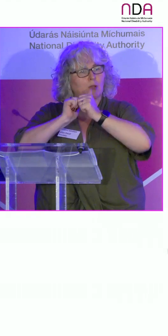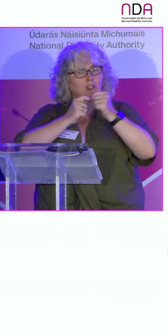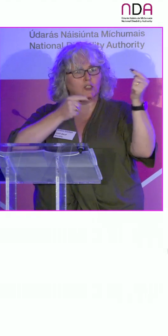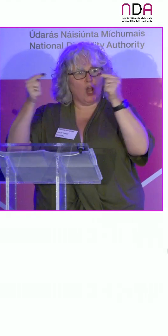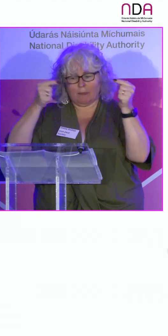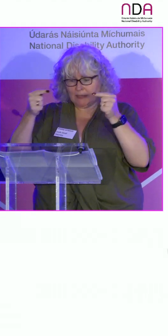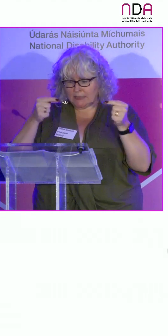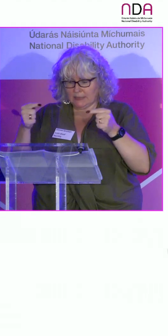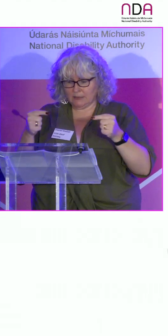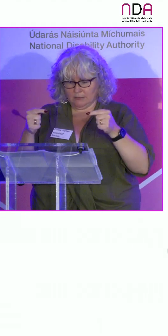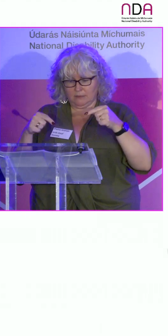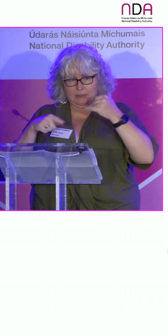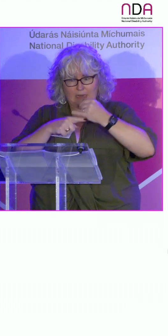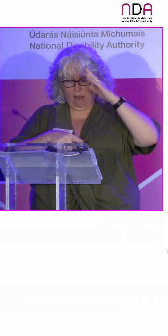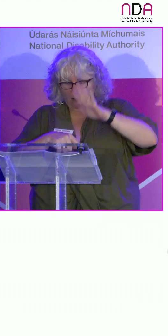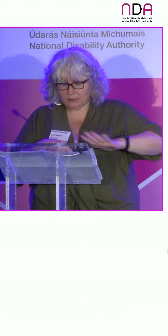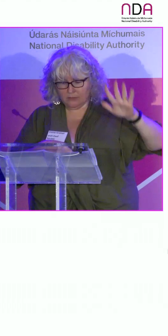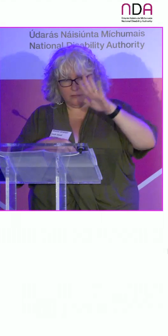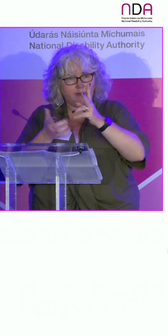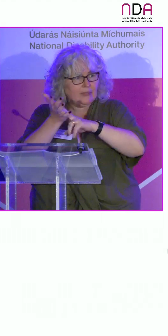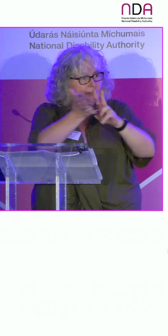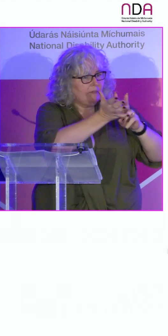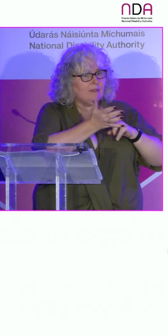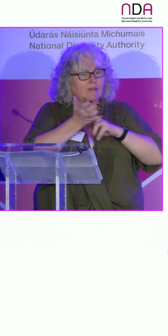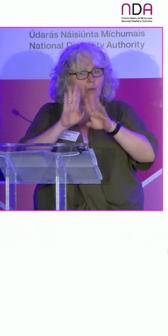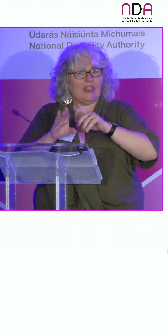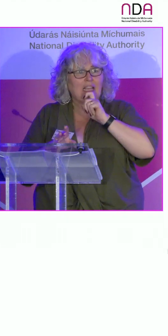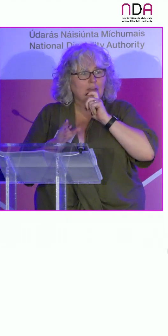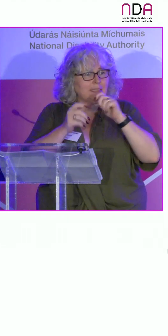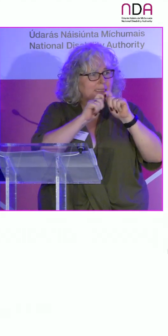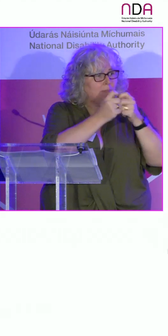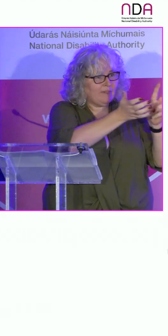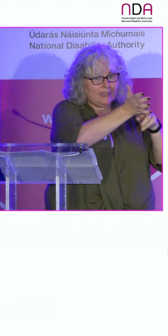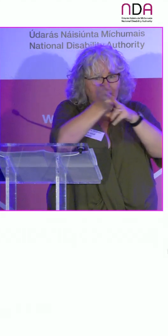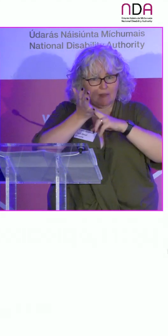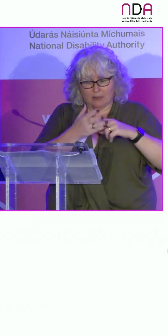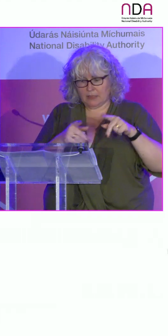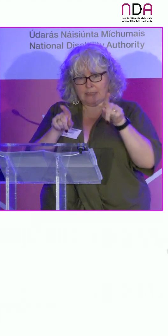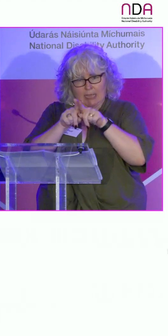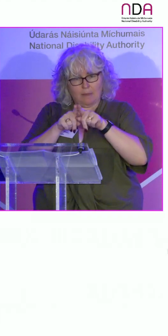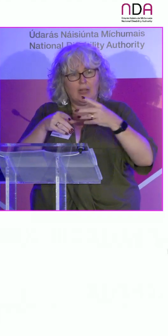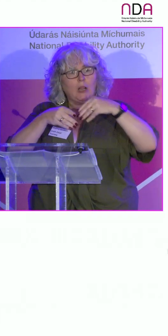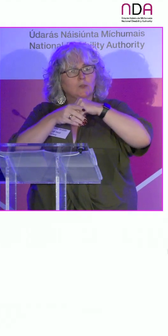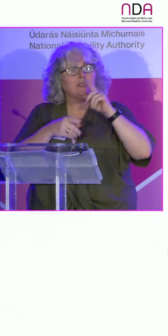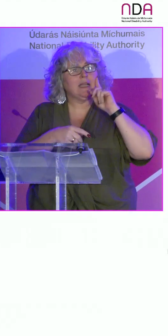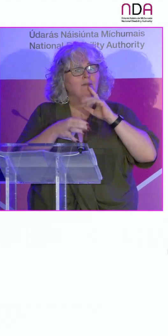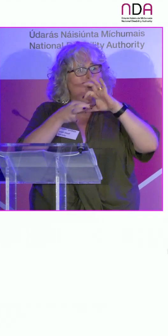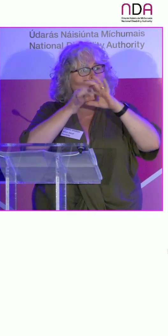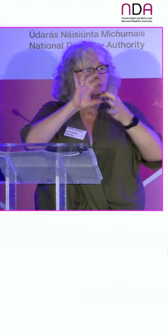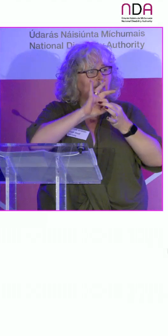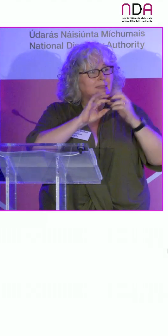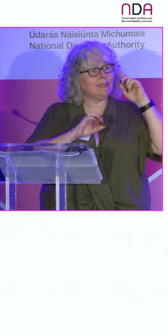peers. And for deaf competition in itself all over the world, the same as other hearing teams play in